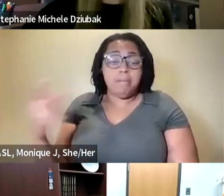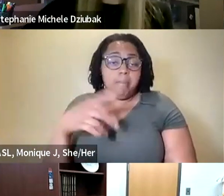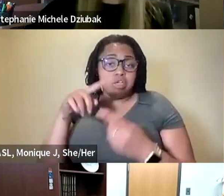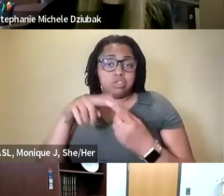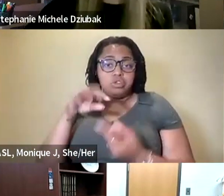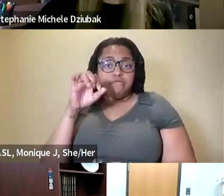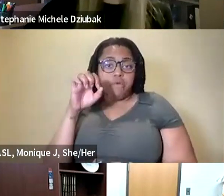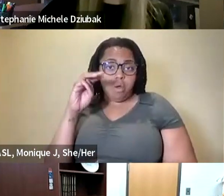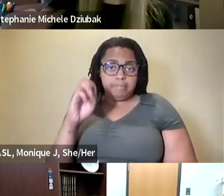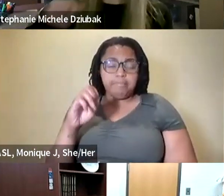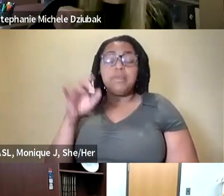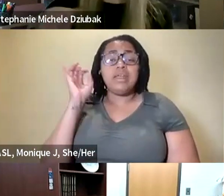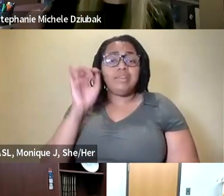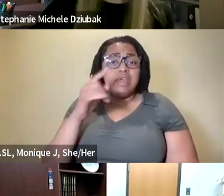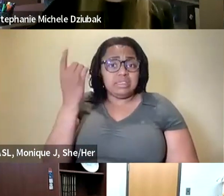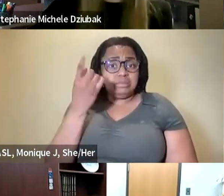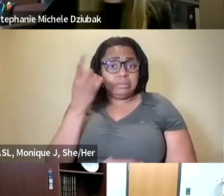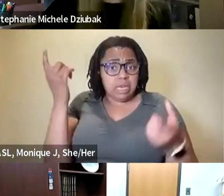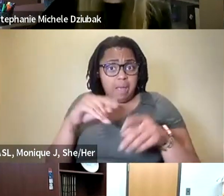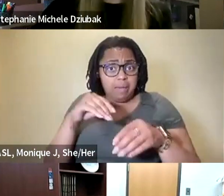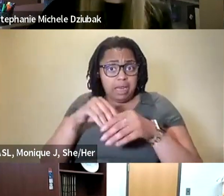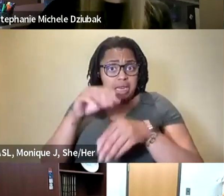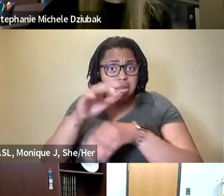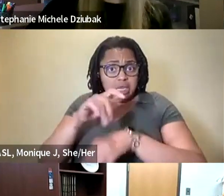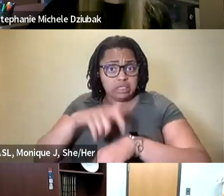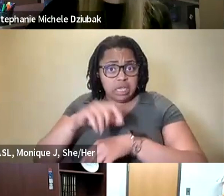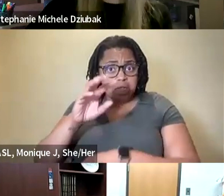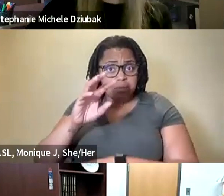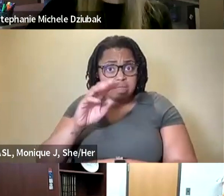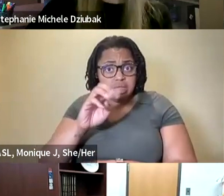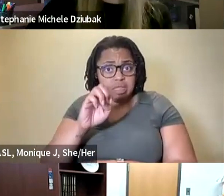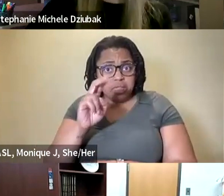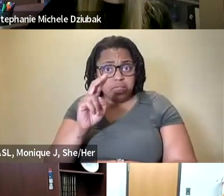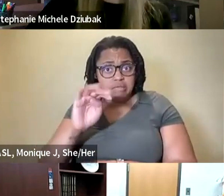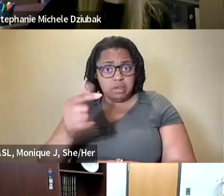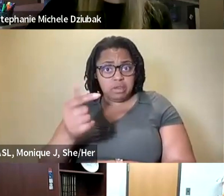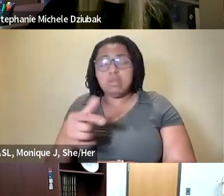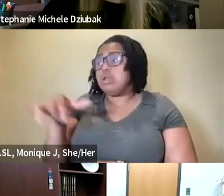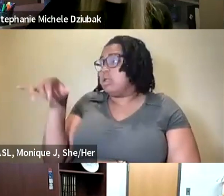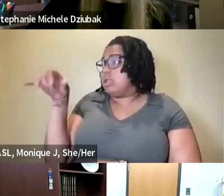is that something that's in the evening? Yes. Okay.